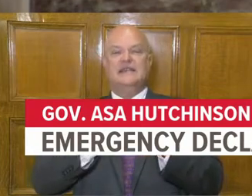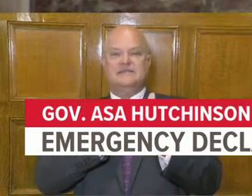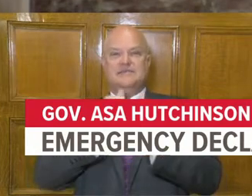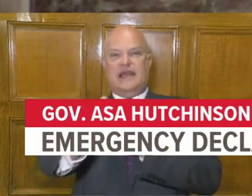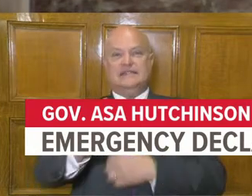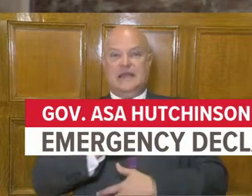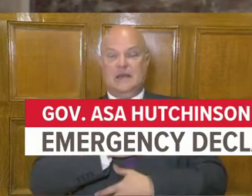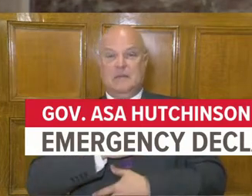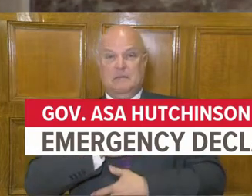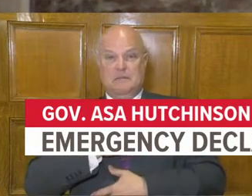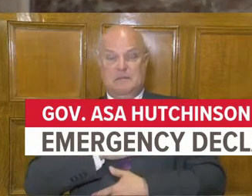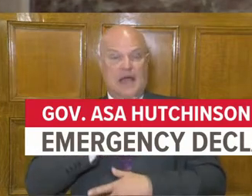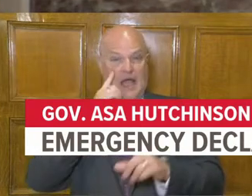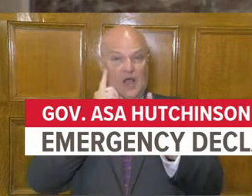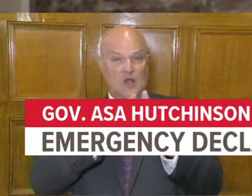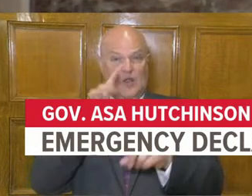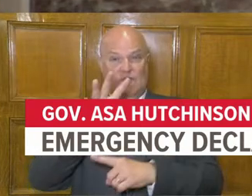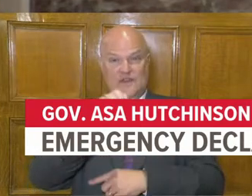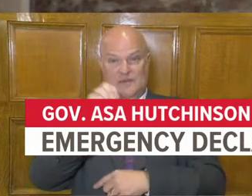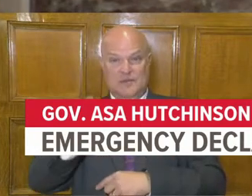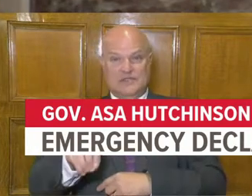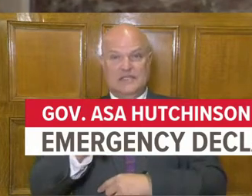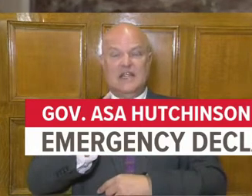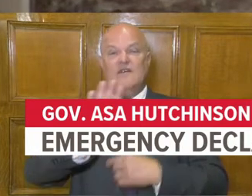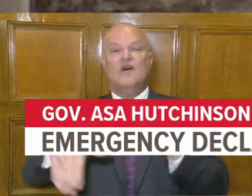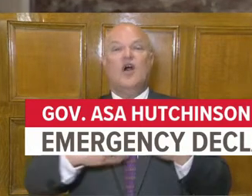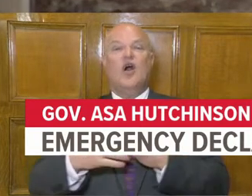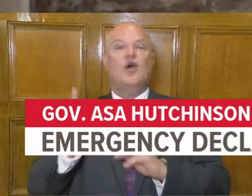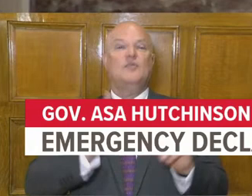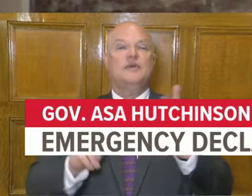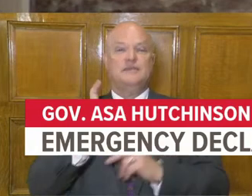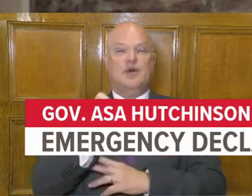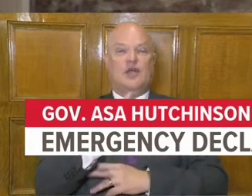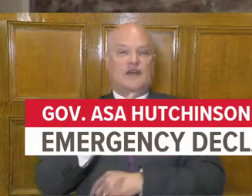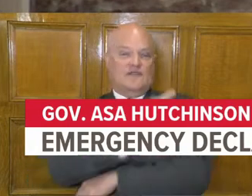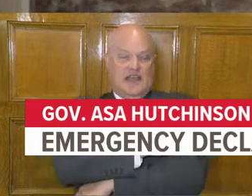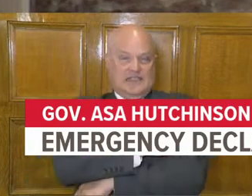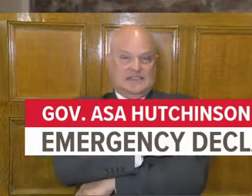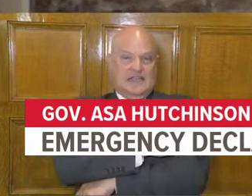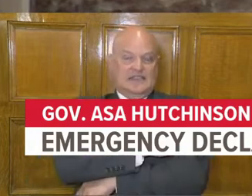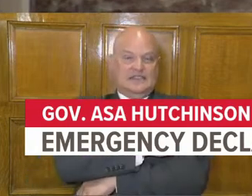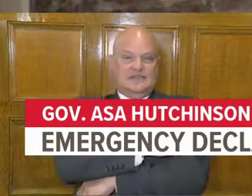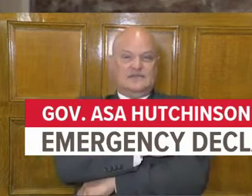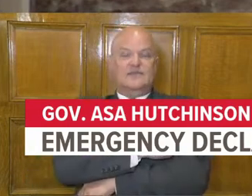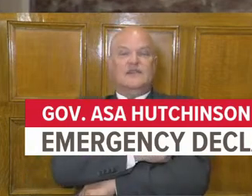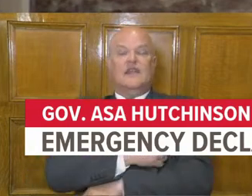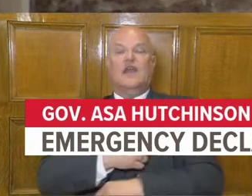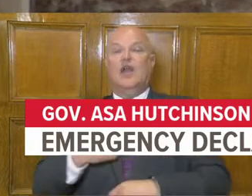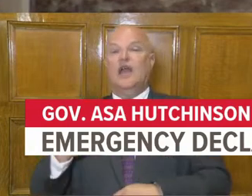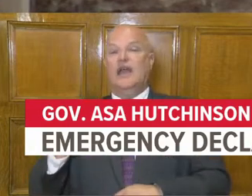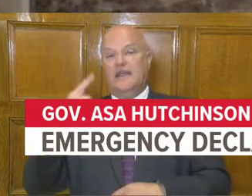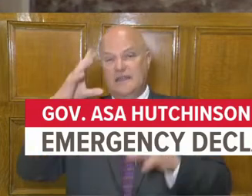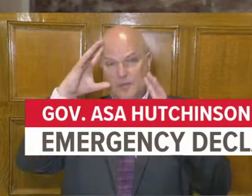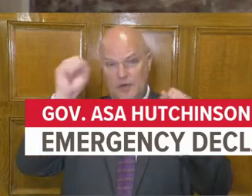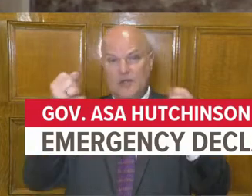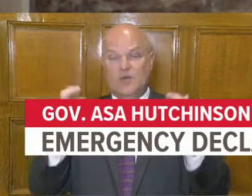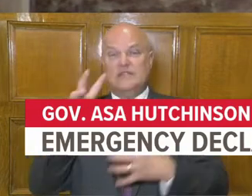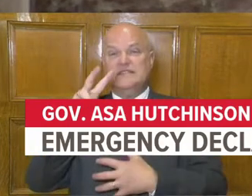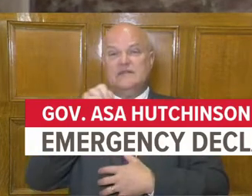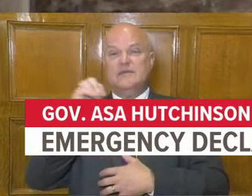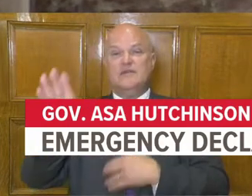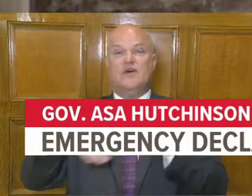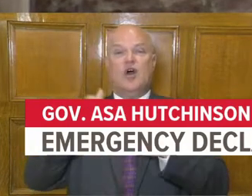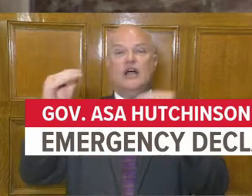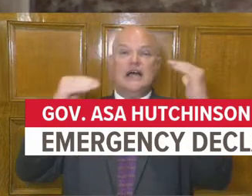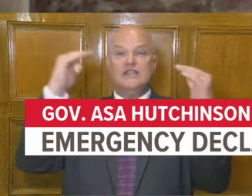my goal of 50% of all Arkansans vaccinated, his goal of 70% of adults being